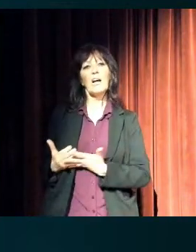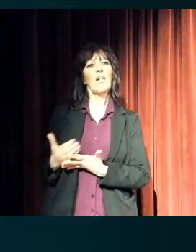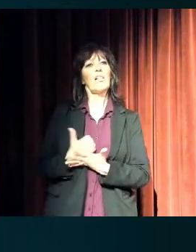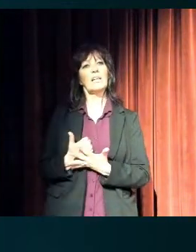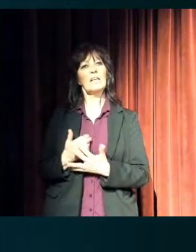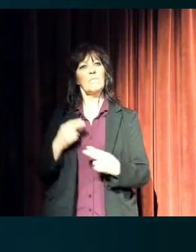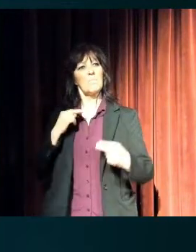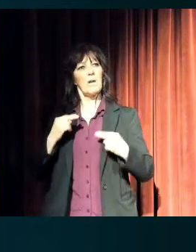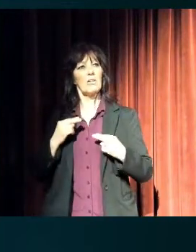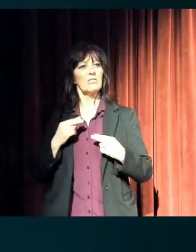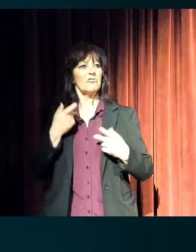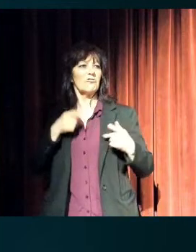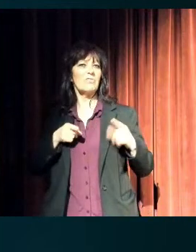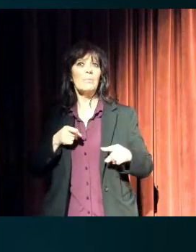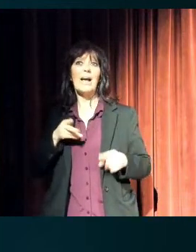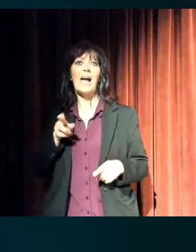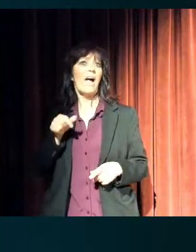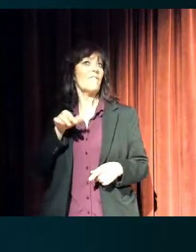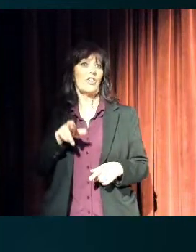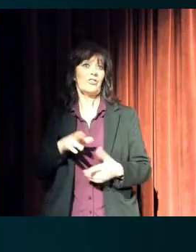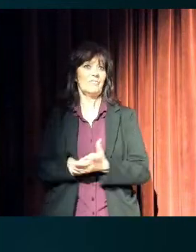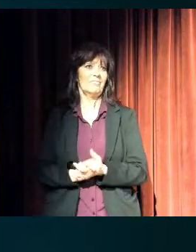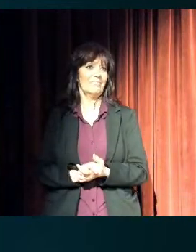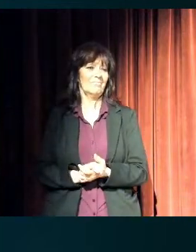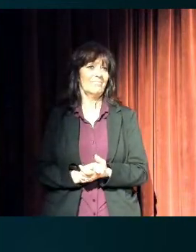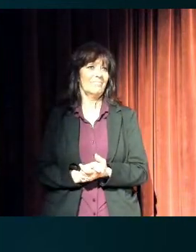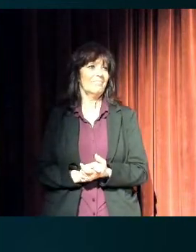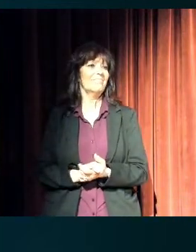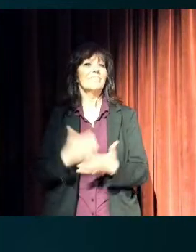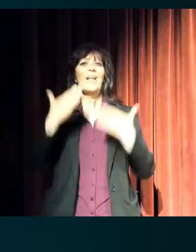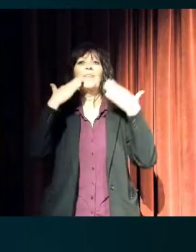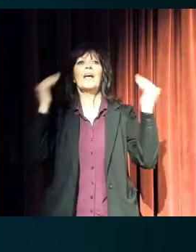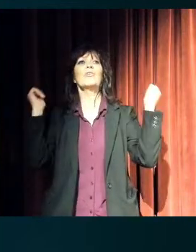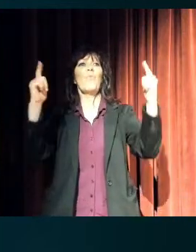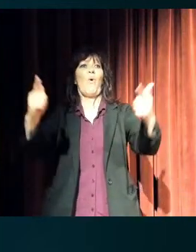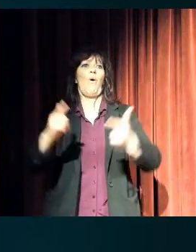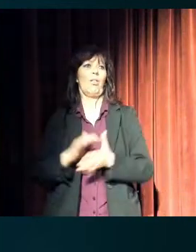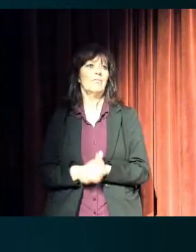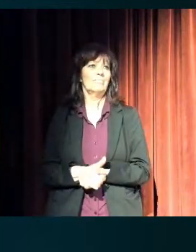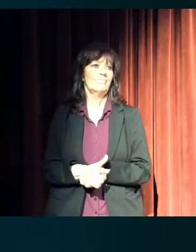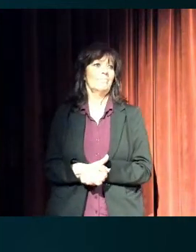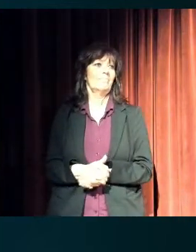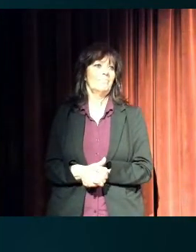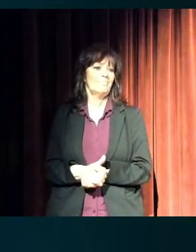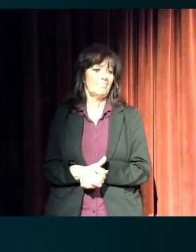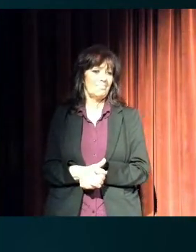bargaining agreement ever entered into by an NFL team. Thank you all.